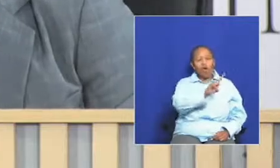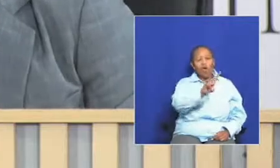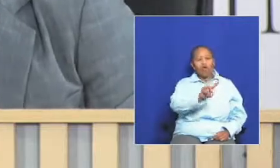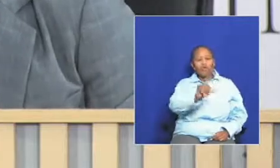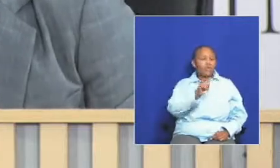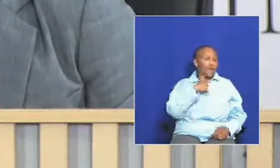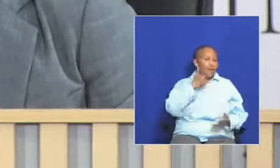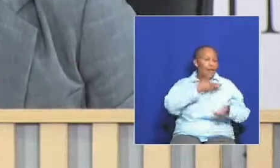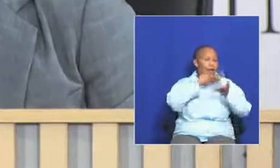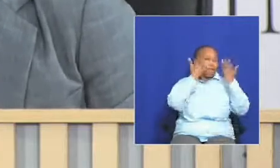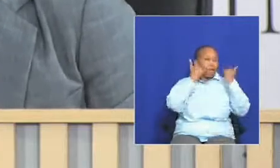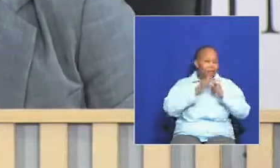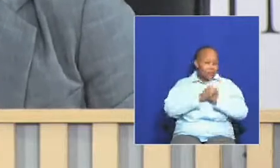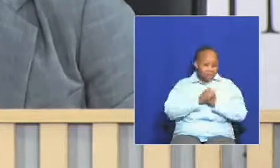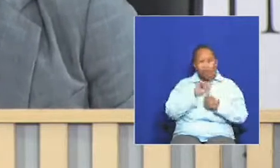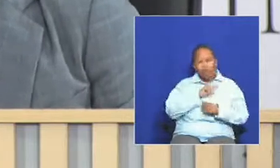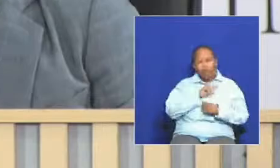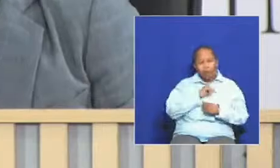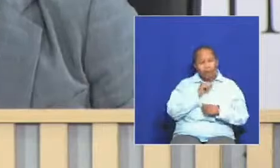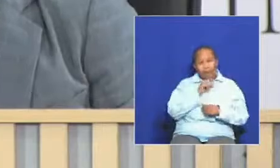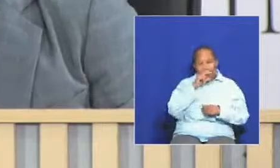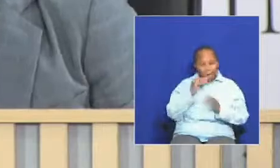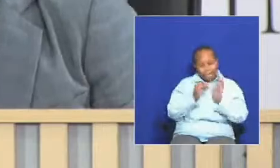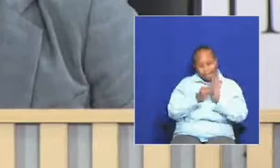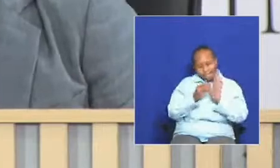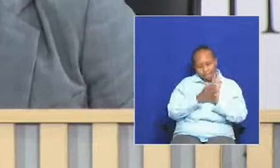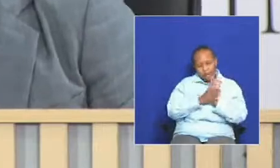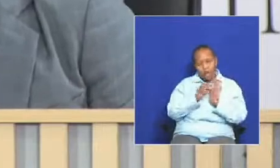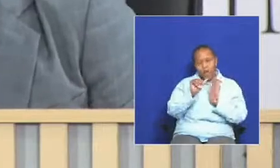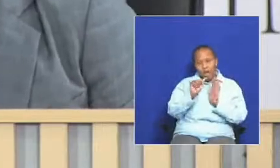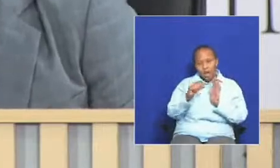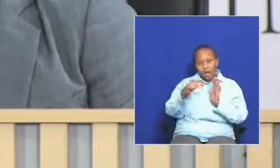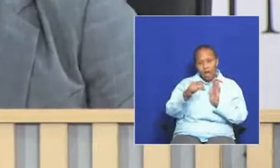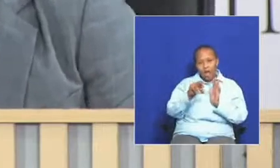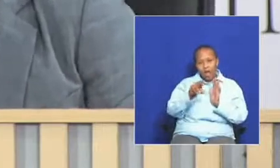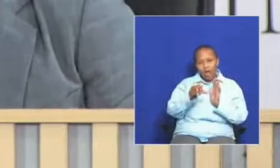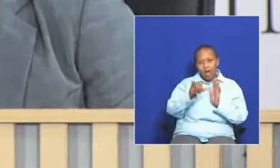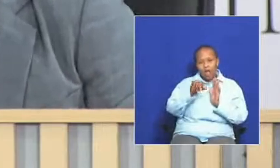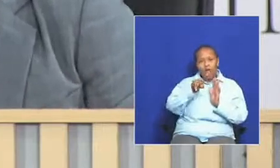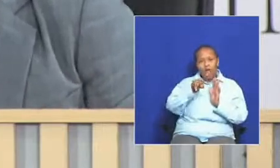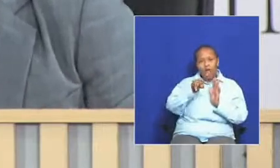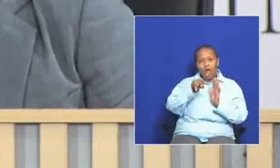Agrippa Koza. The name is Agrippa, so I don't know who is Agrippa Koza.